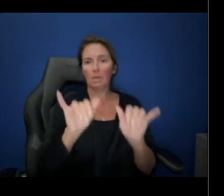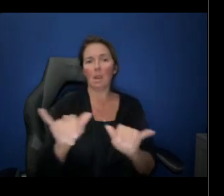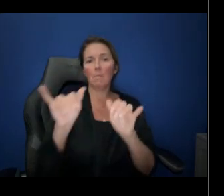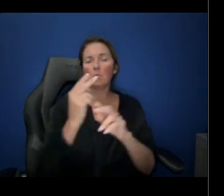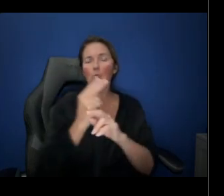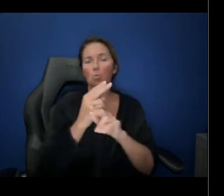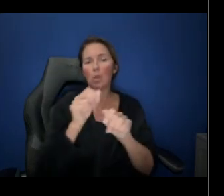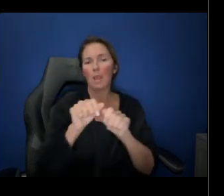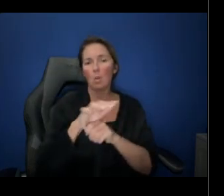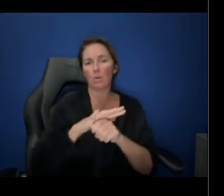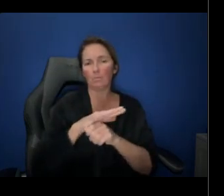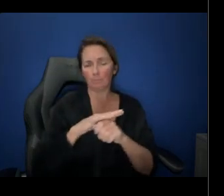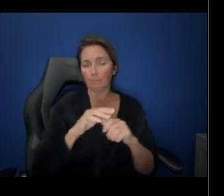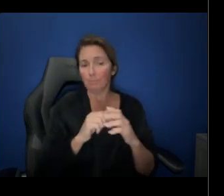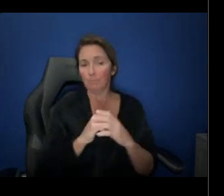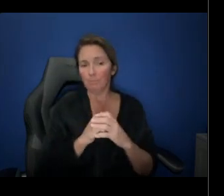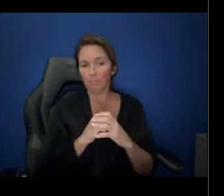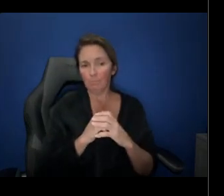areas.